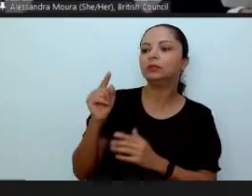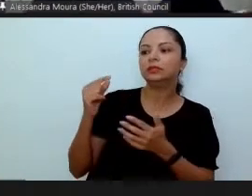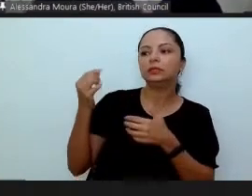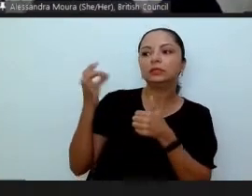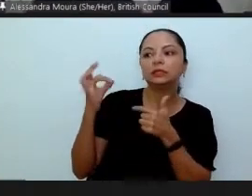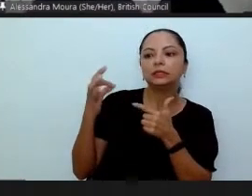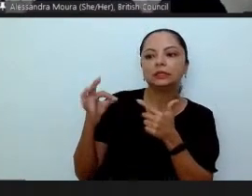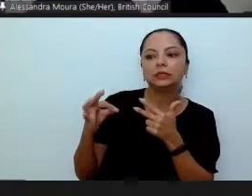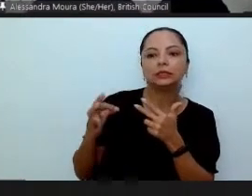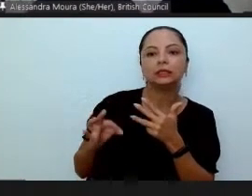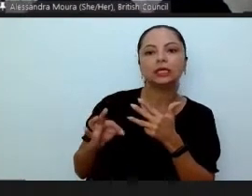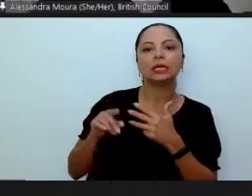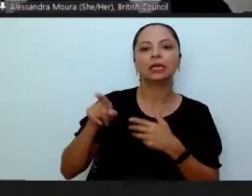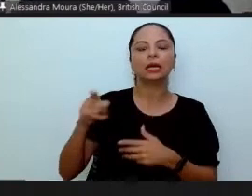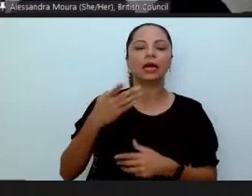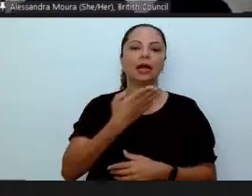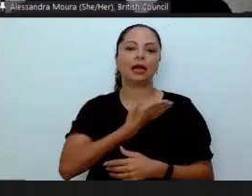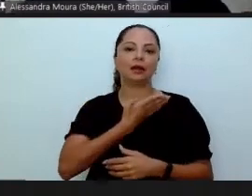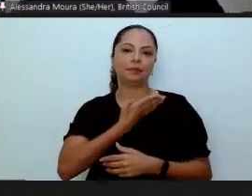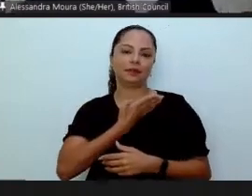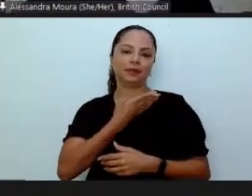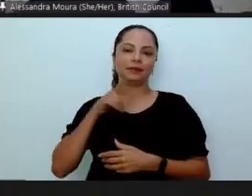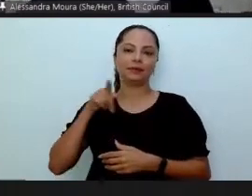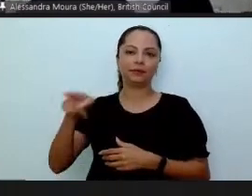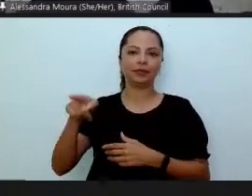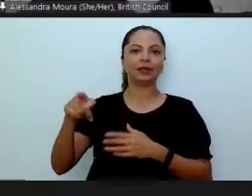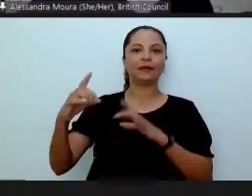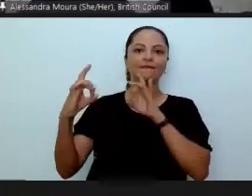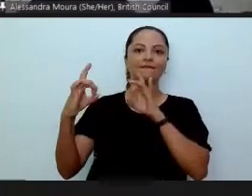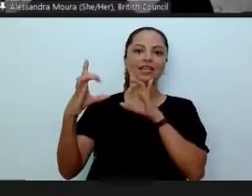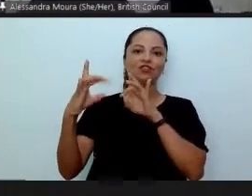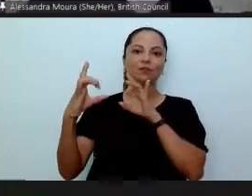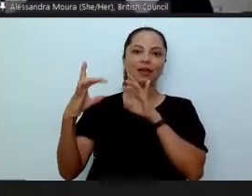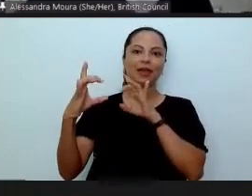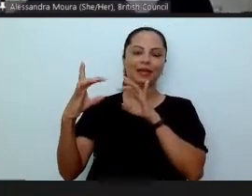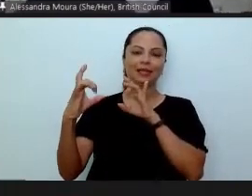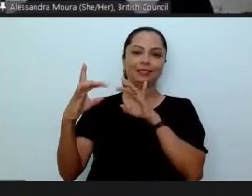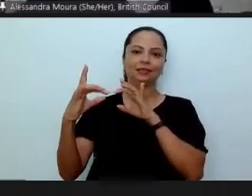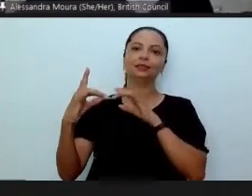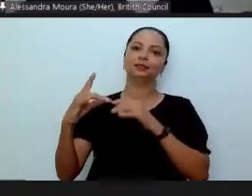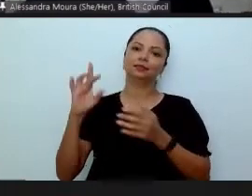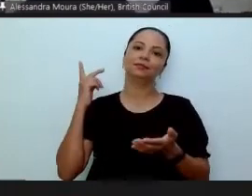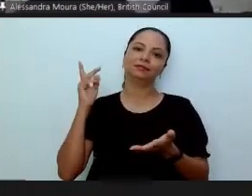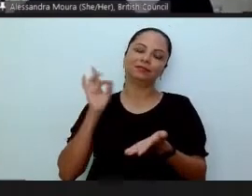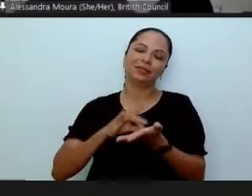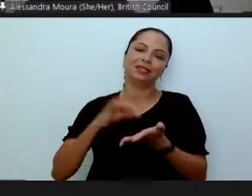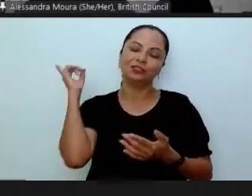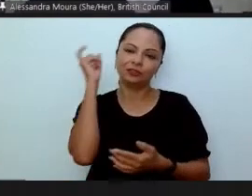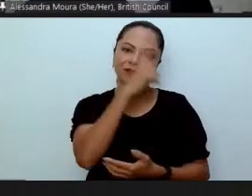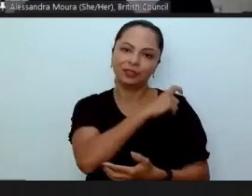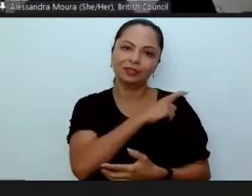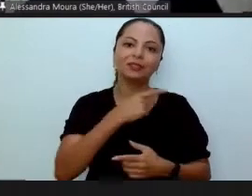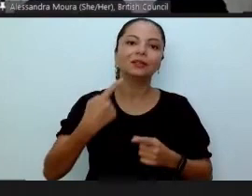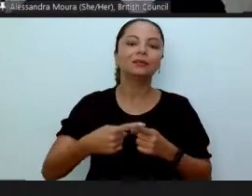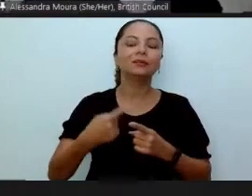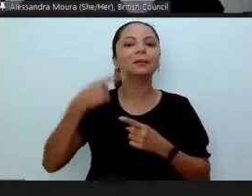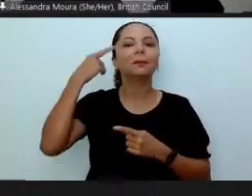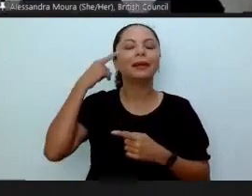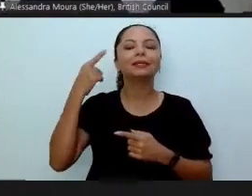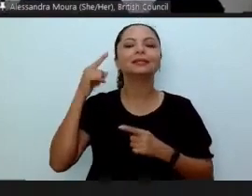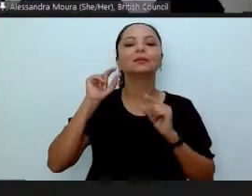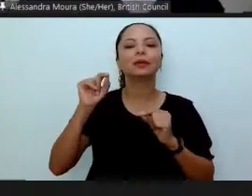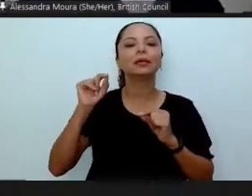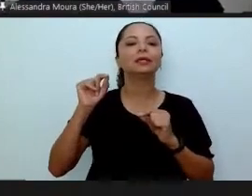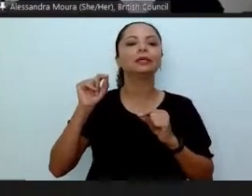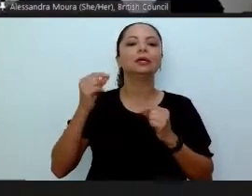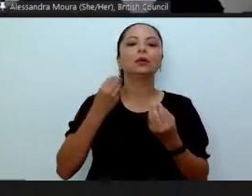information. It's a very useful thing to do because normally you don't think deeply about what you're going to teach, as deeply about